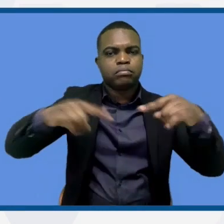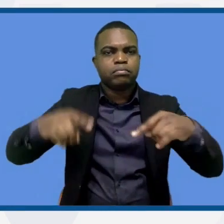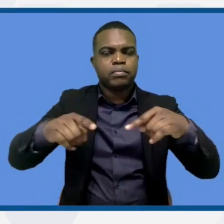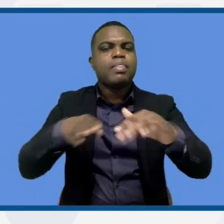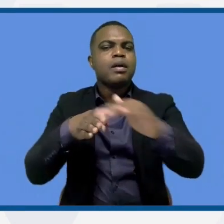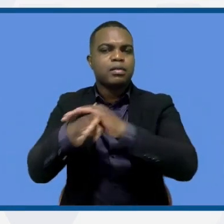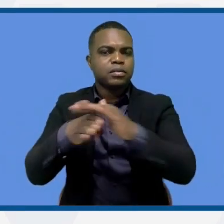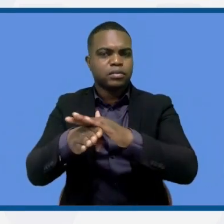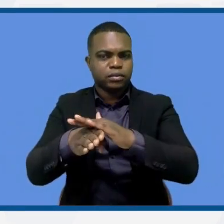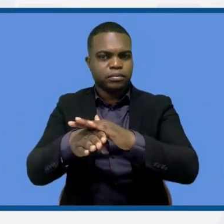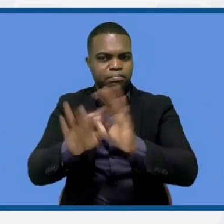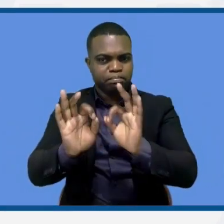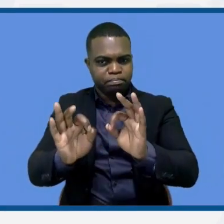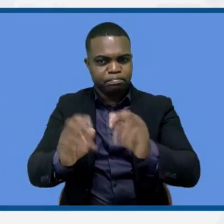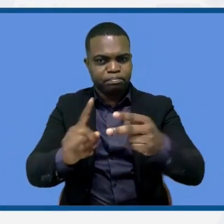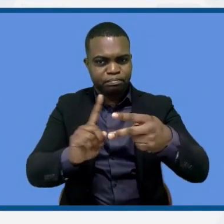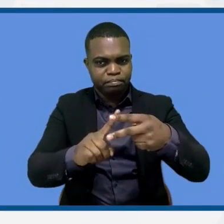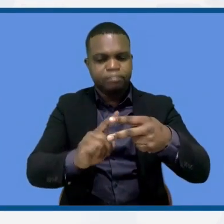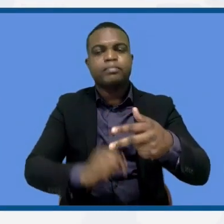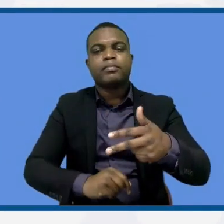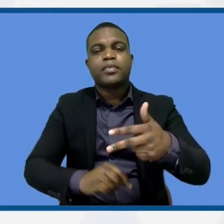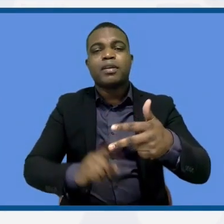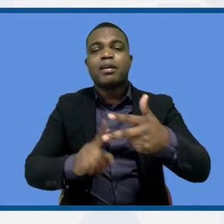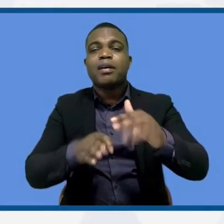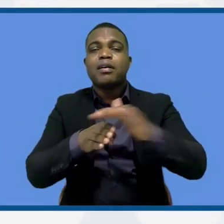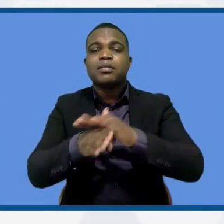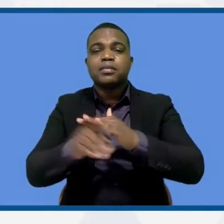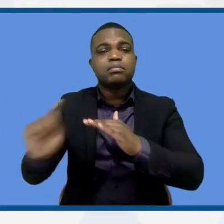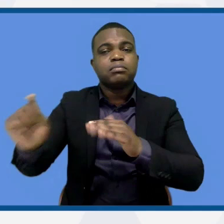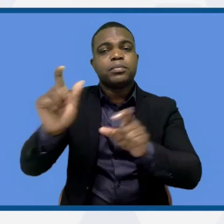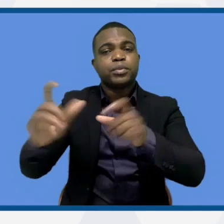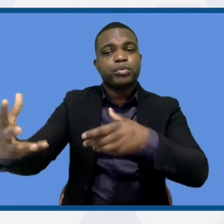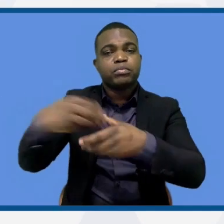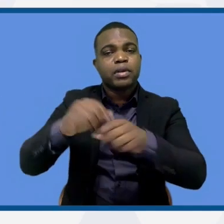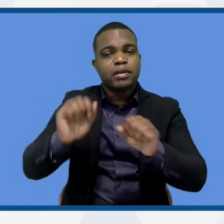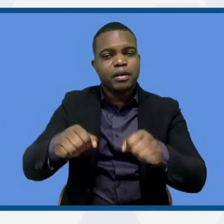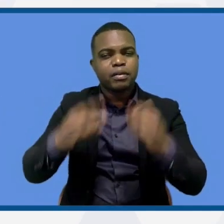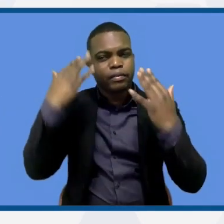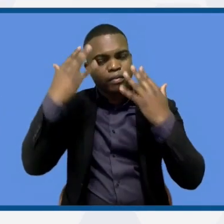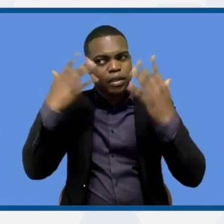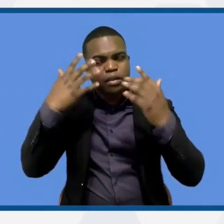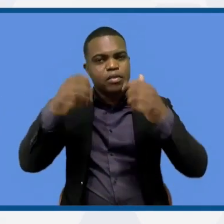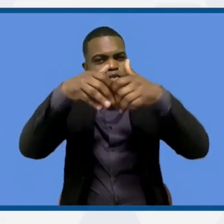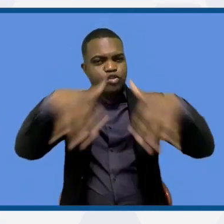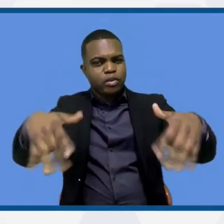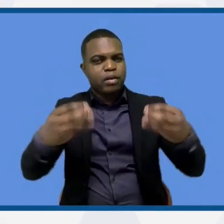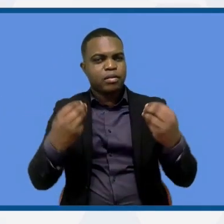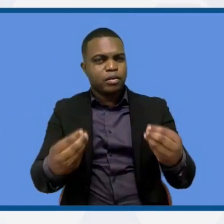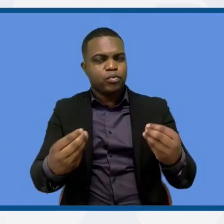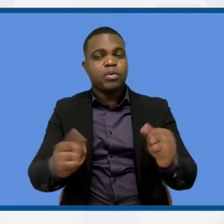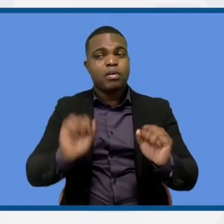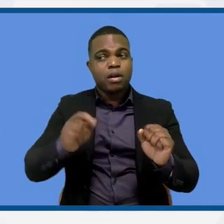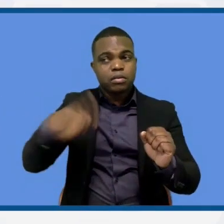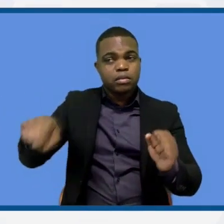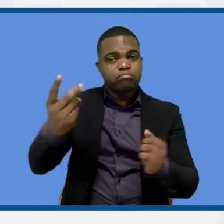affordability, so that all people can access good quality services that are affordable, and then